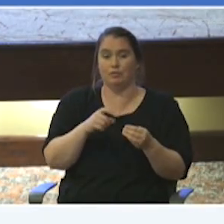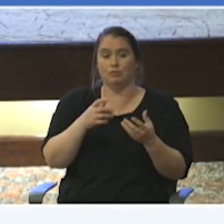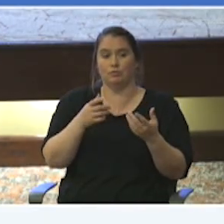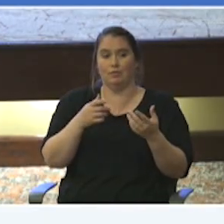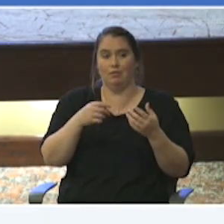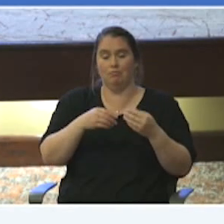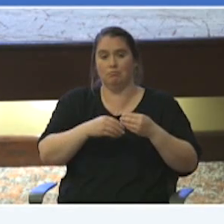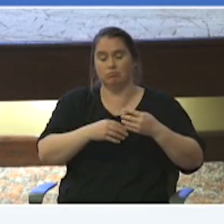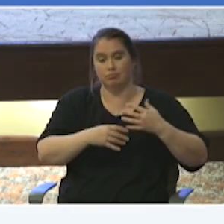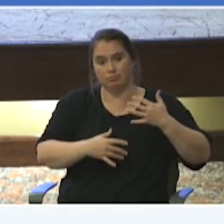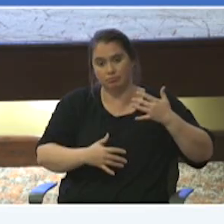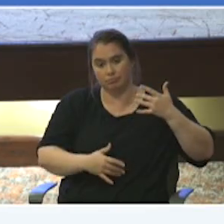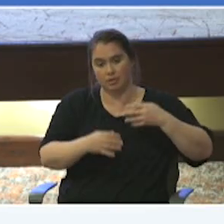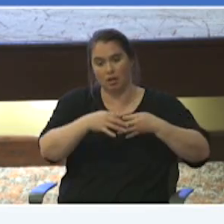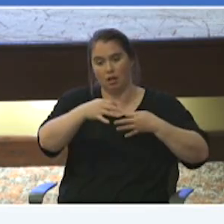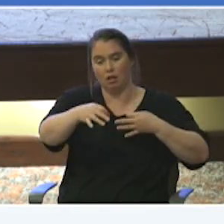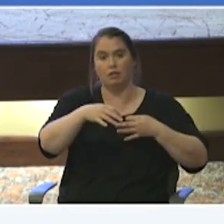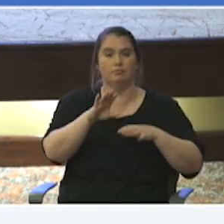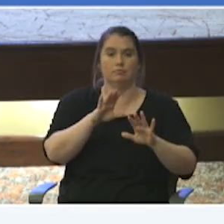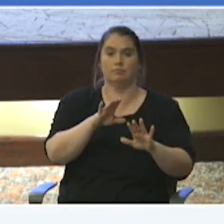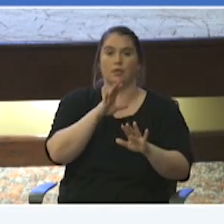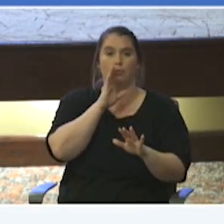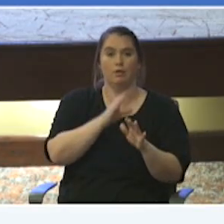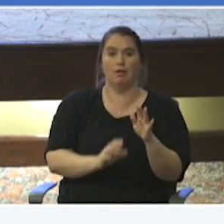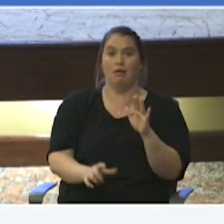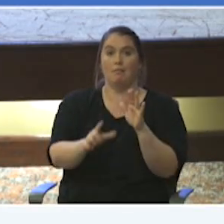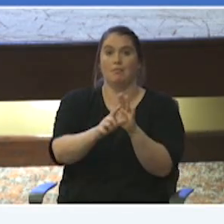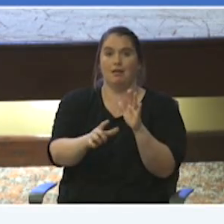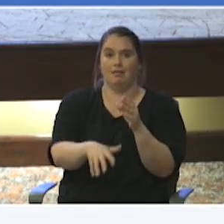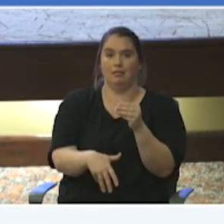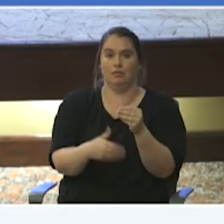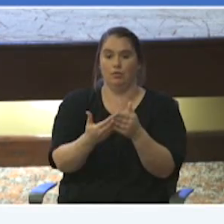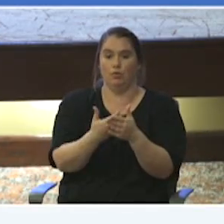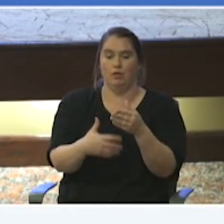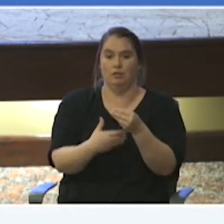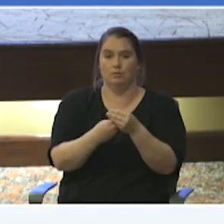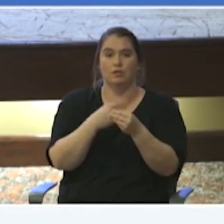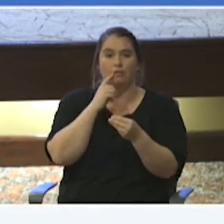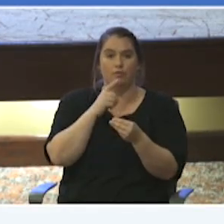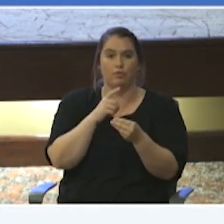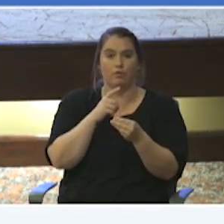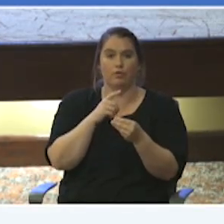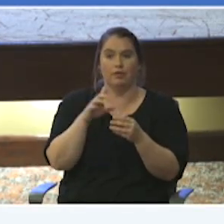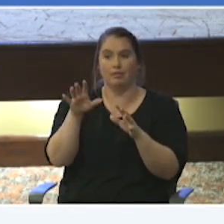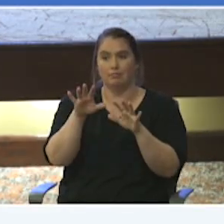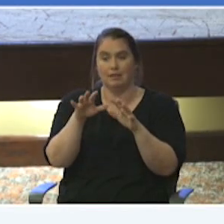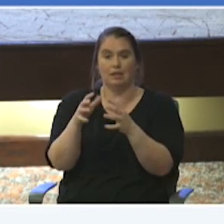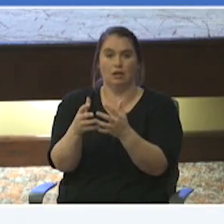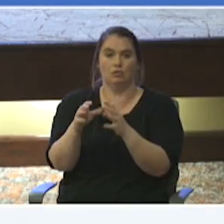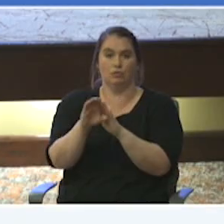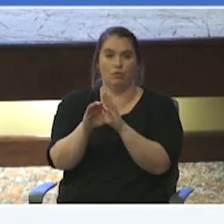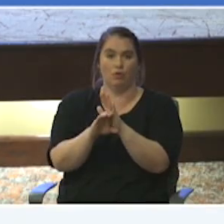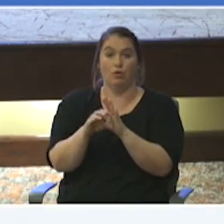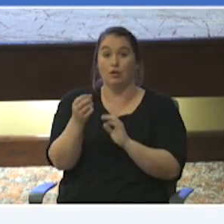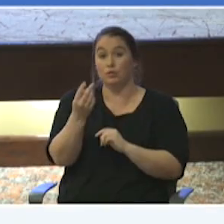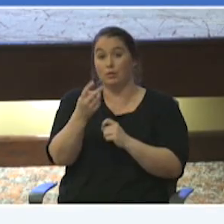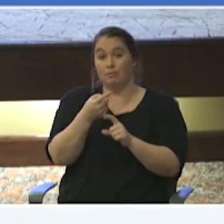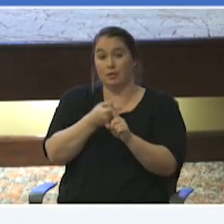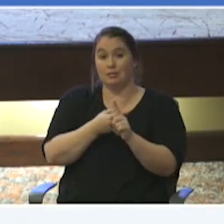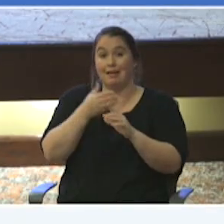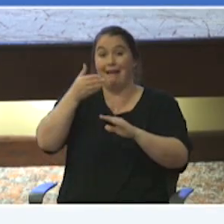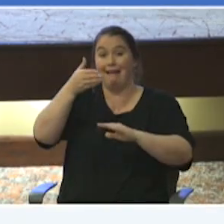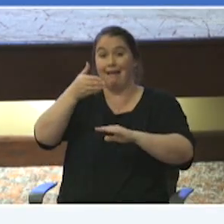our ordinance, we'll have an automatic adoption for new versions of the International Code at 12 months after